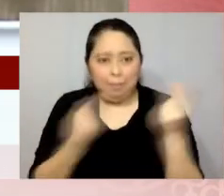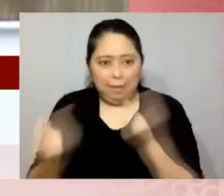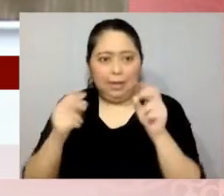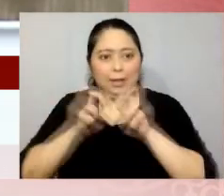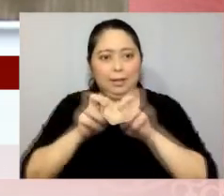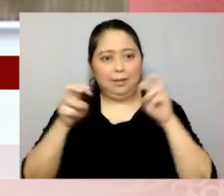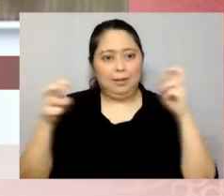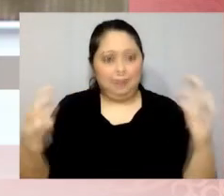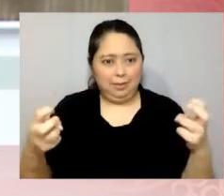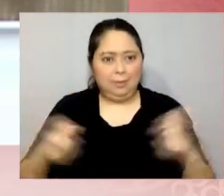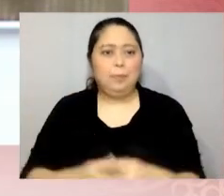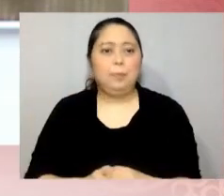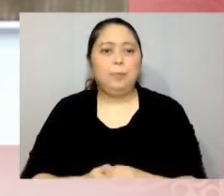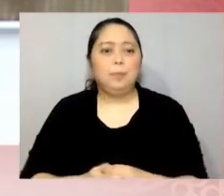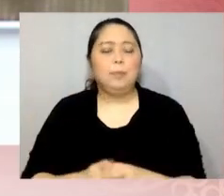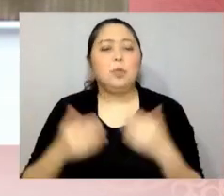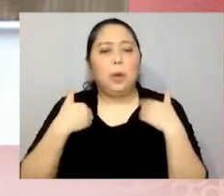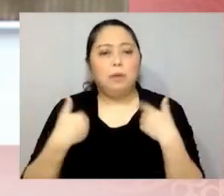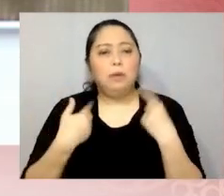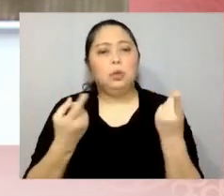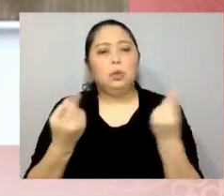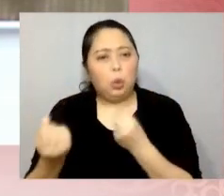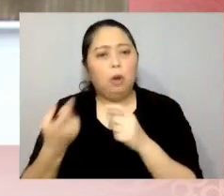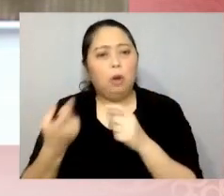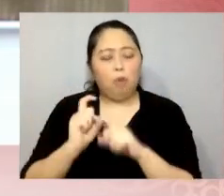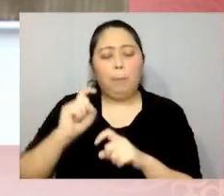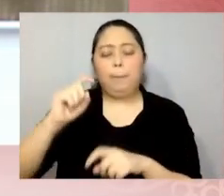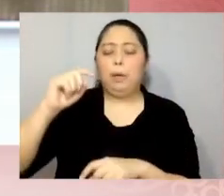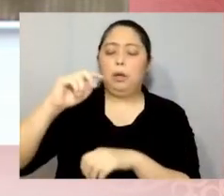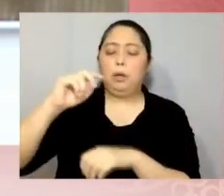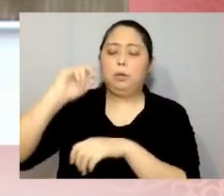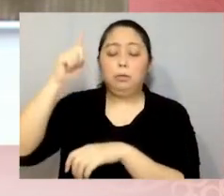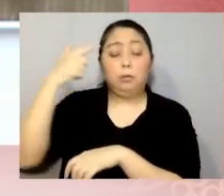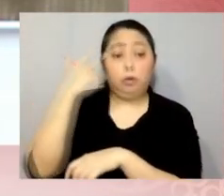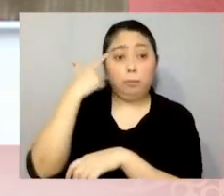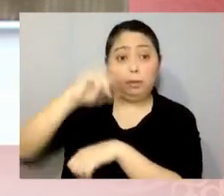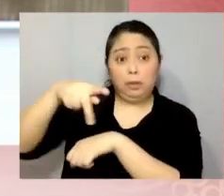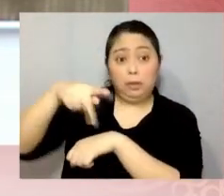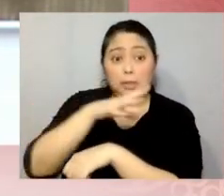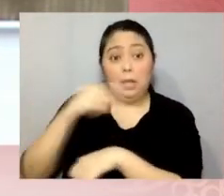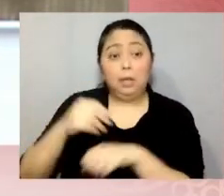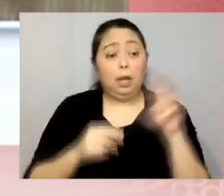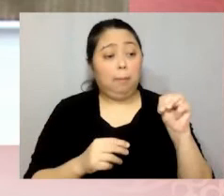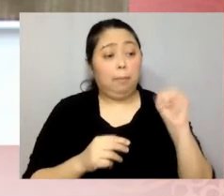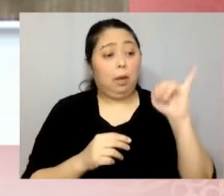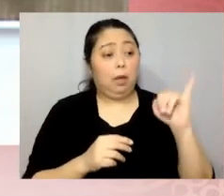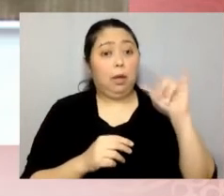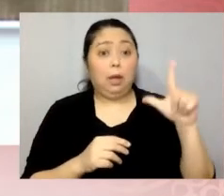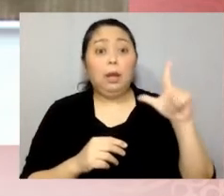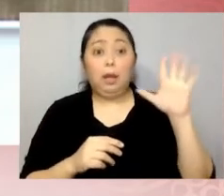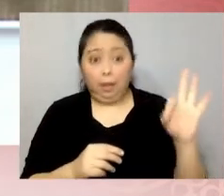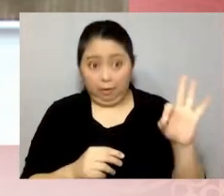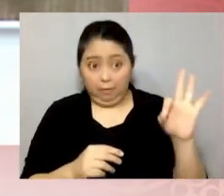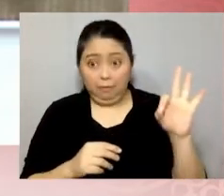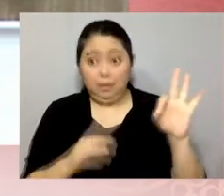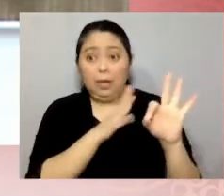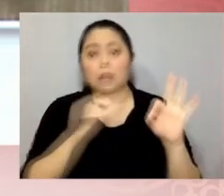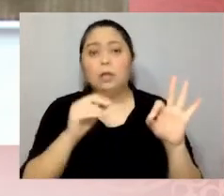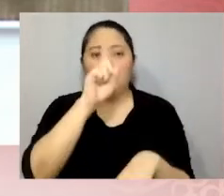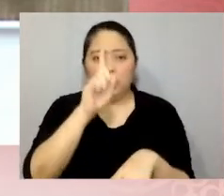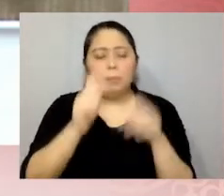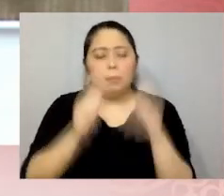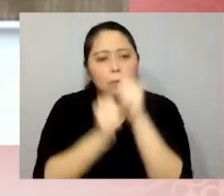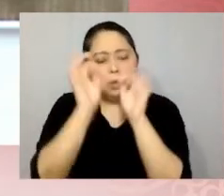agreements signed by between the government and of the Republic of the Philippines and the MILF. And one of the